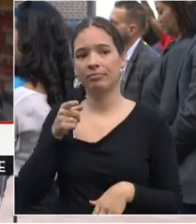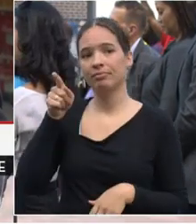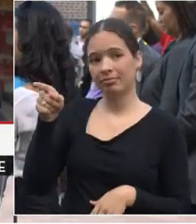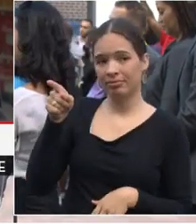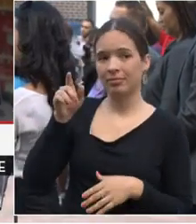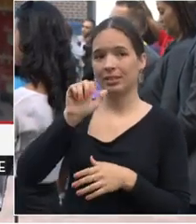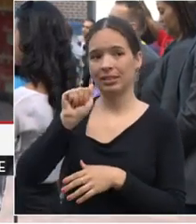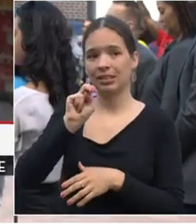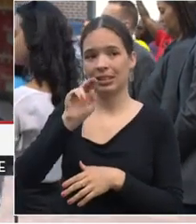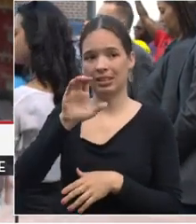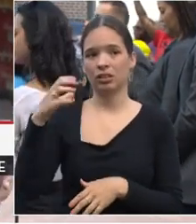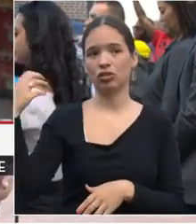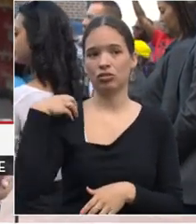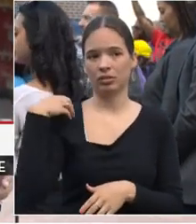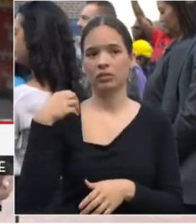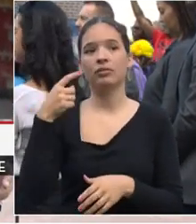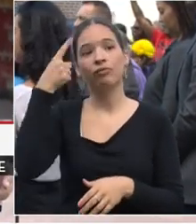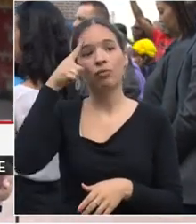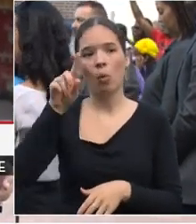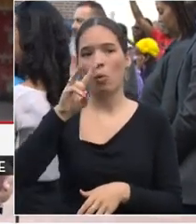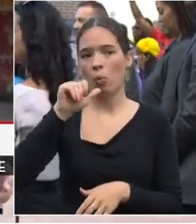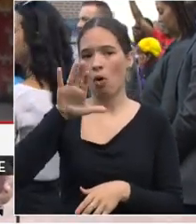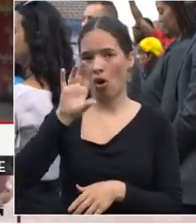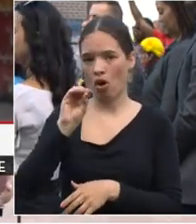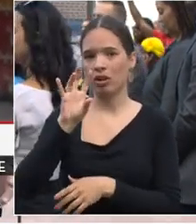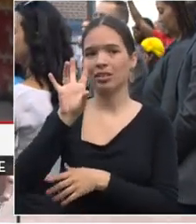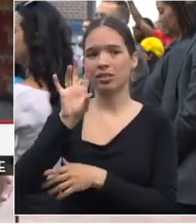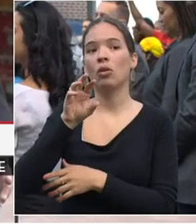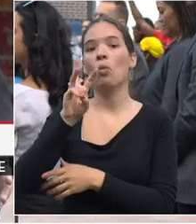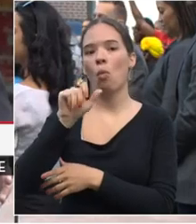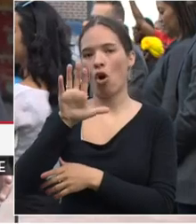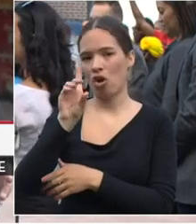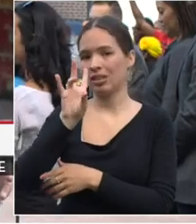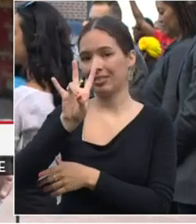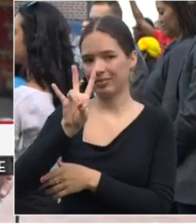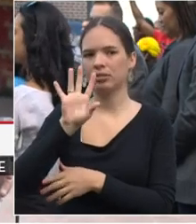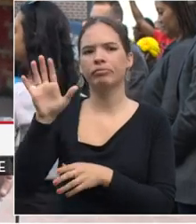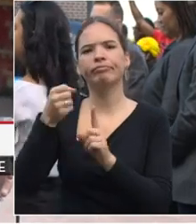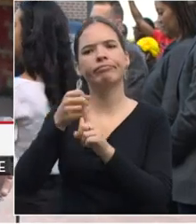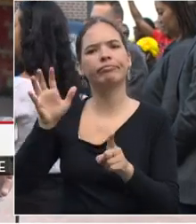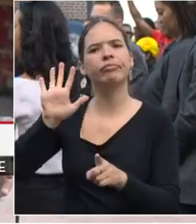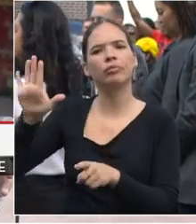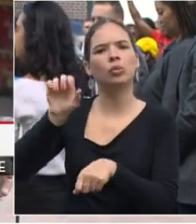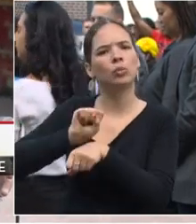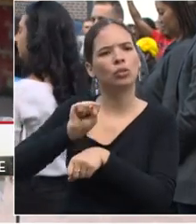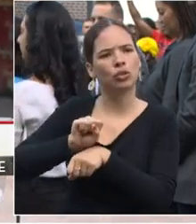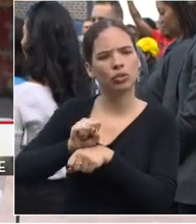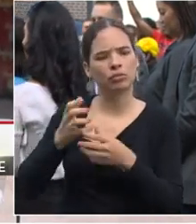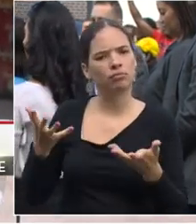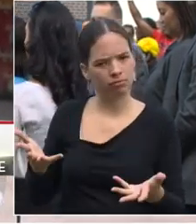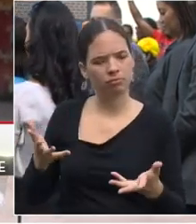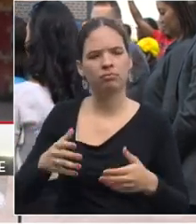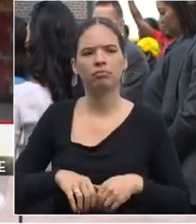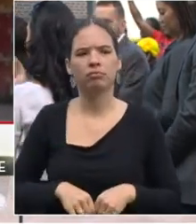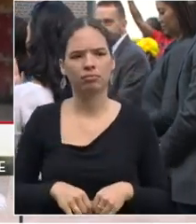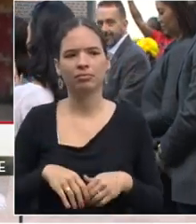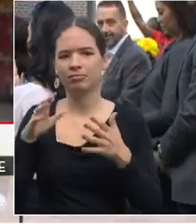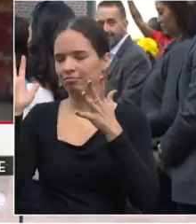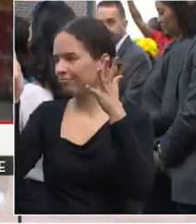Tiffany Brown, to talk a little bit more about the work that she's done for her constituents. Let's hear her for her.